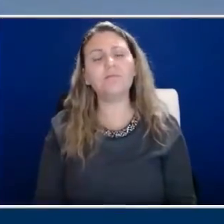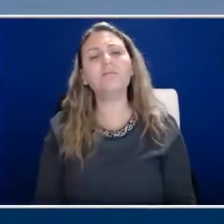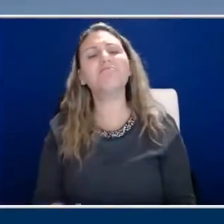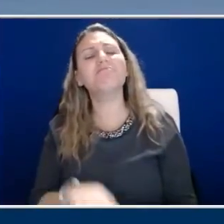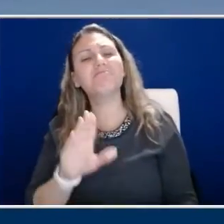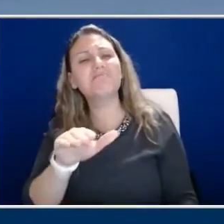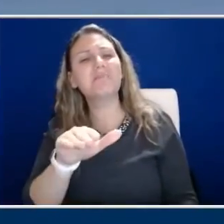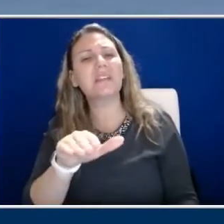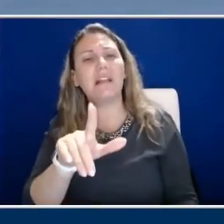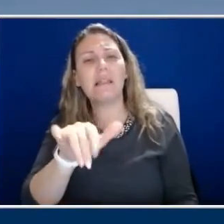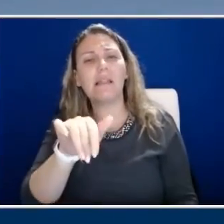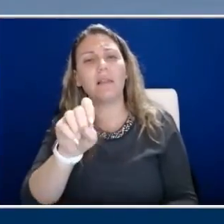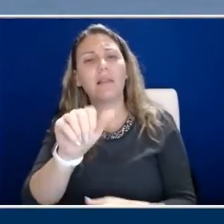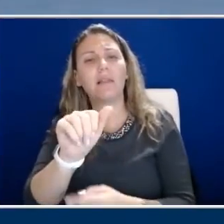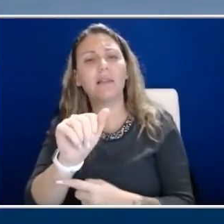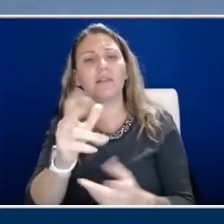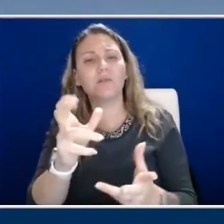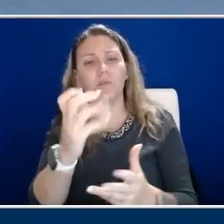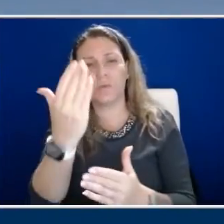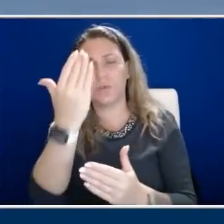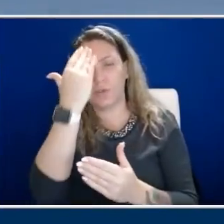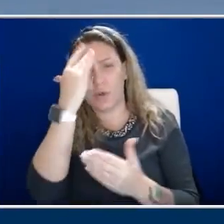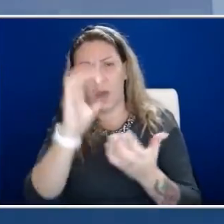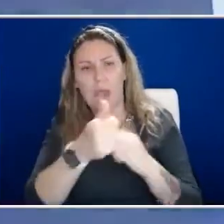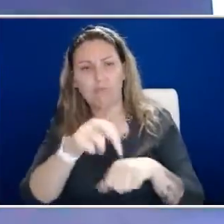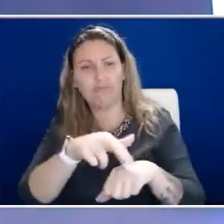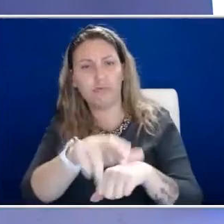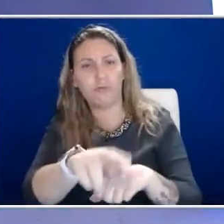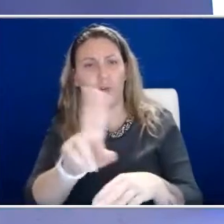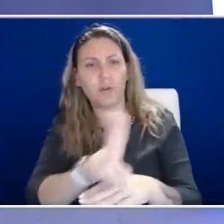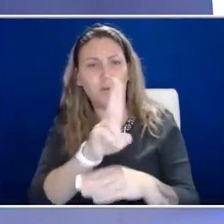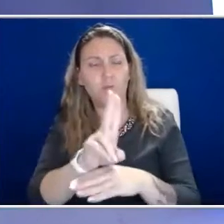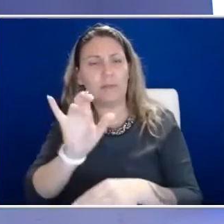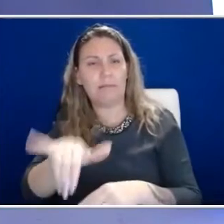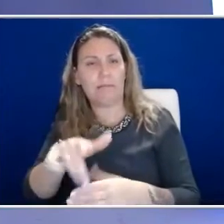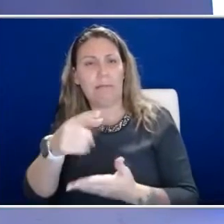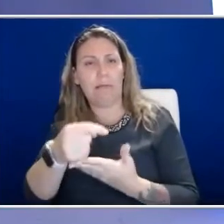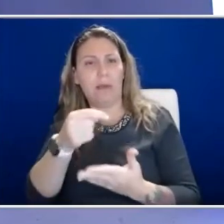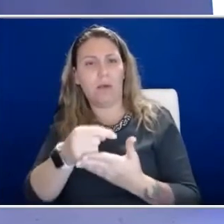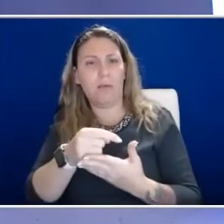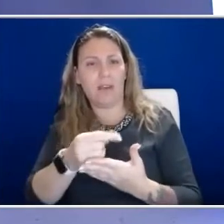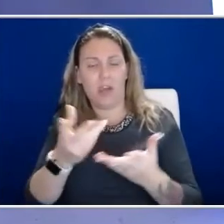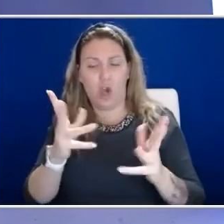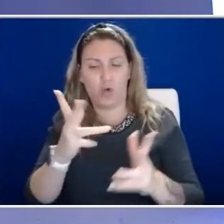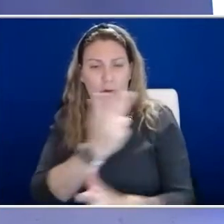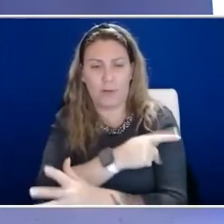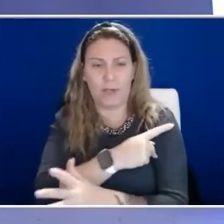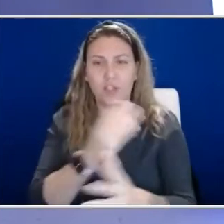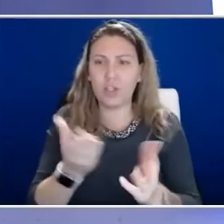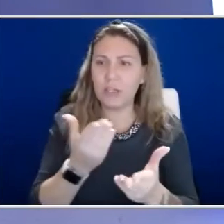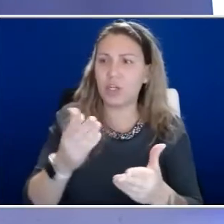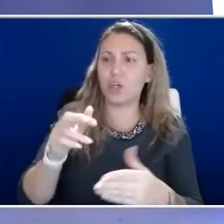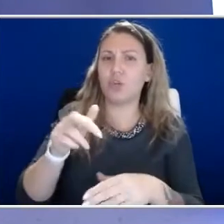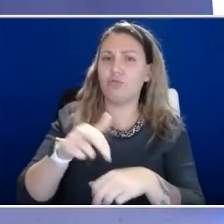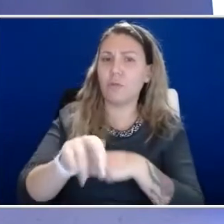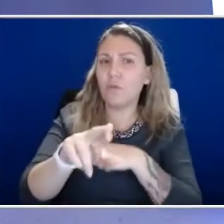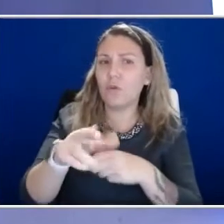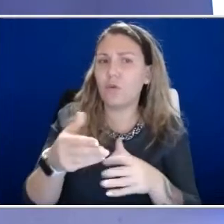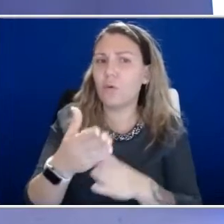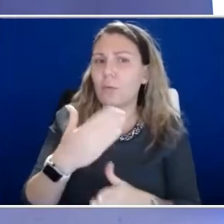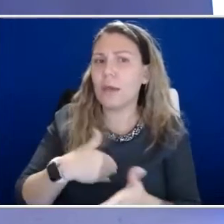I get referred to use hyperbaric oxygen therapy? Do I have to already be a patient here? Do I need to be referred through my doctor? How does it